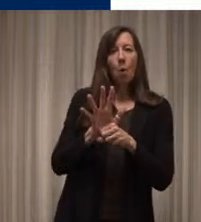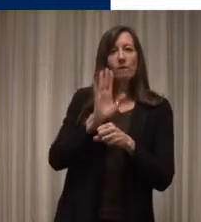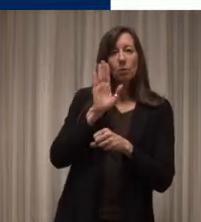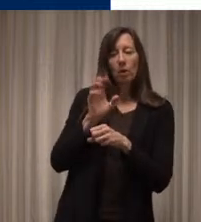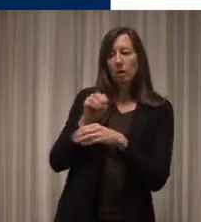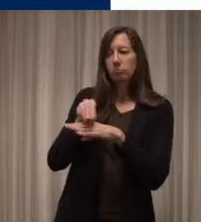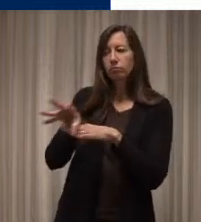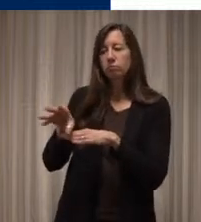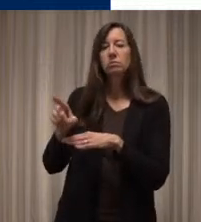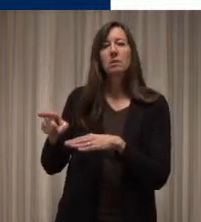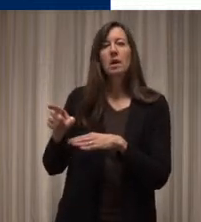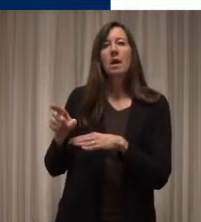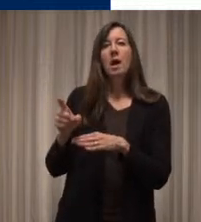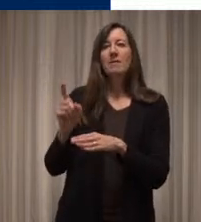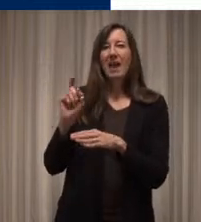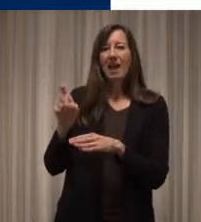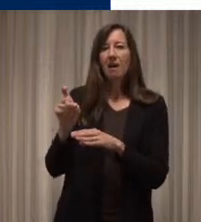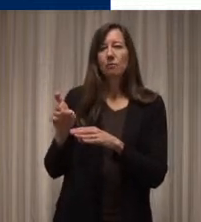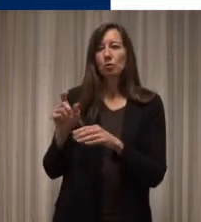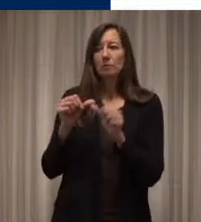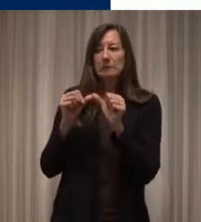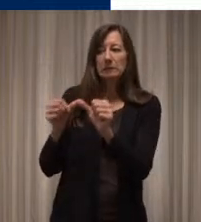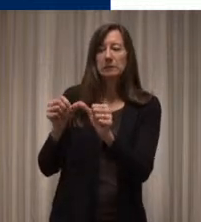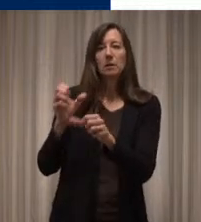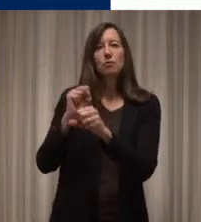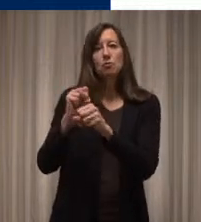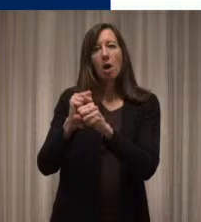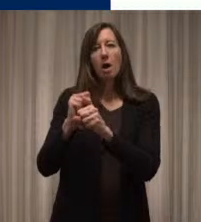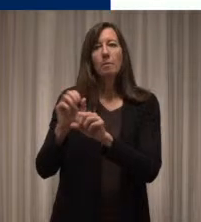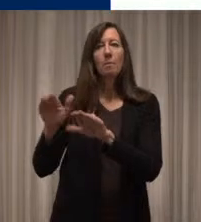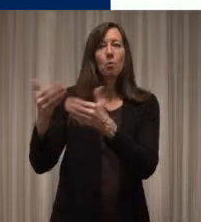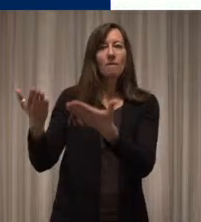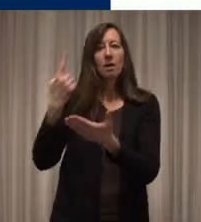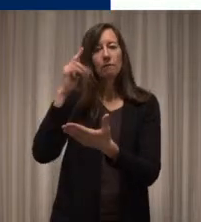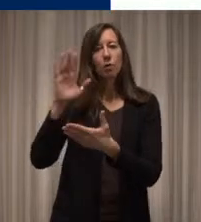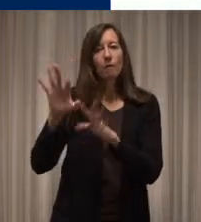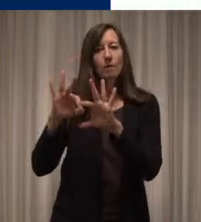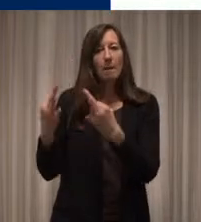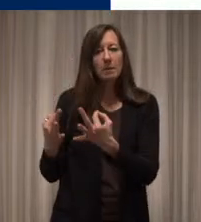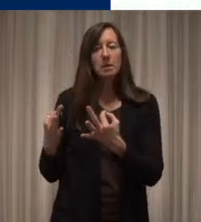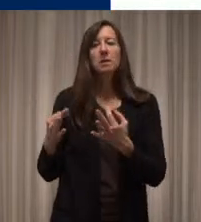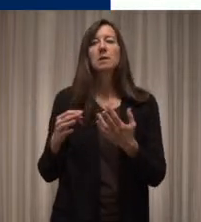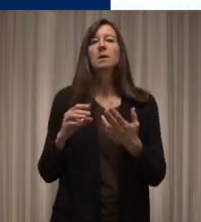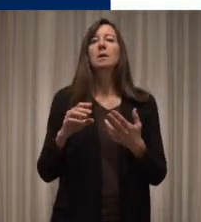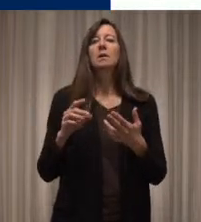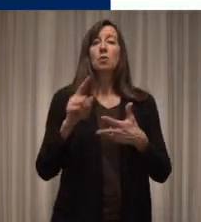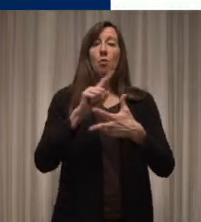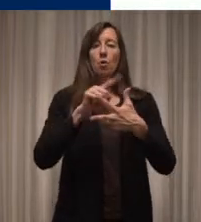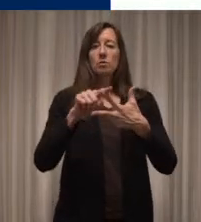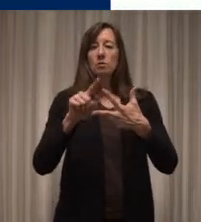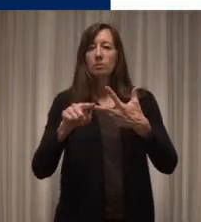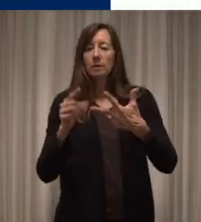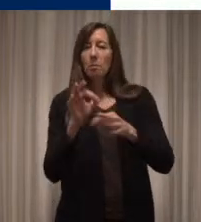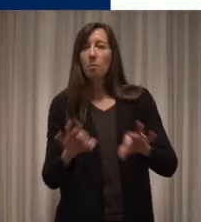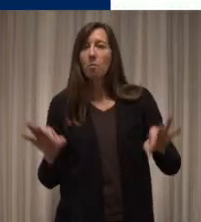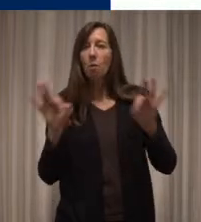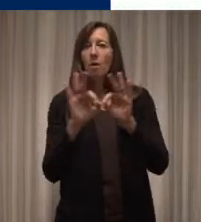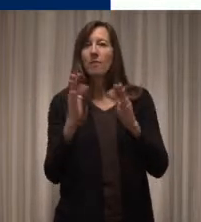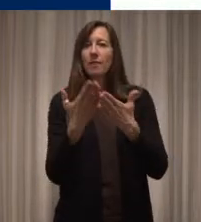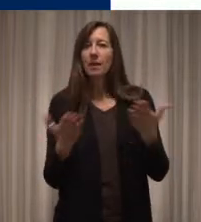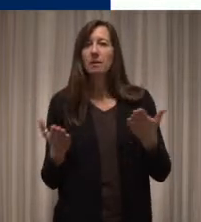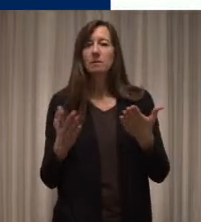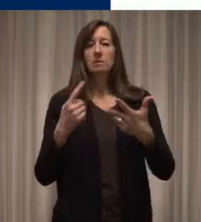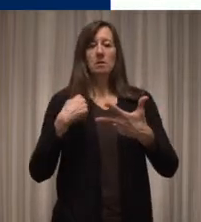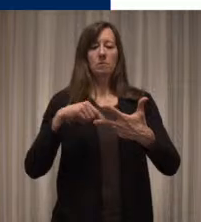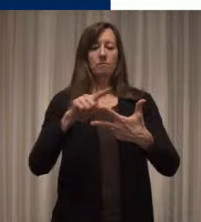job and to provide for their family. And based on those 3 factors, we created these different priority groups